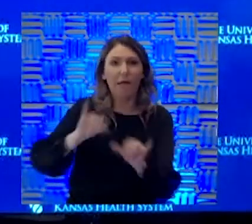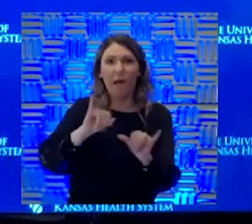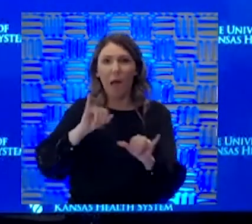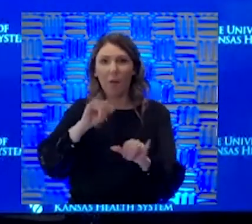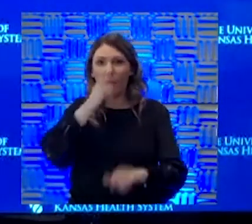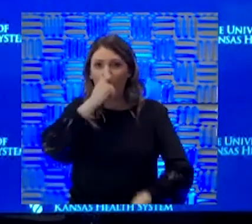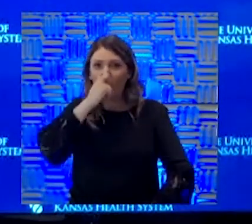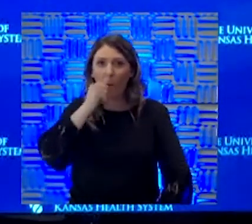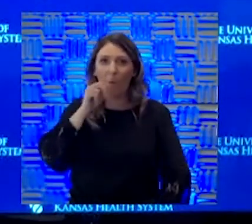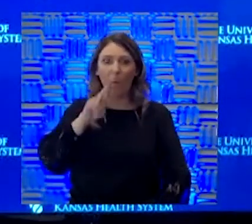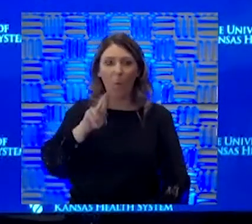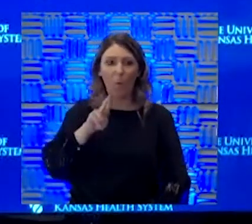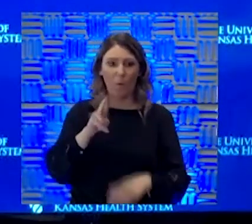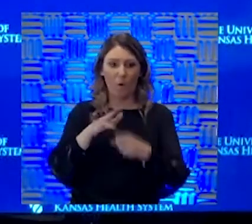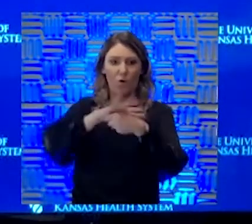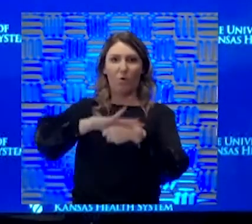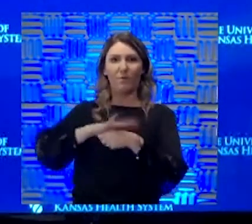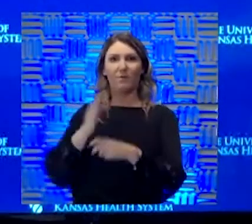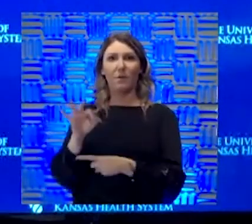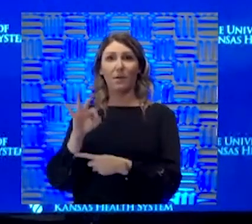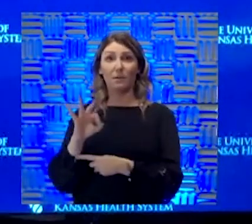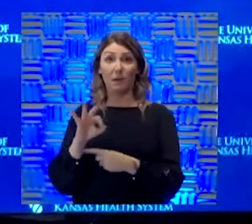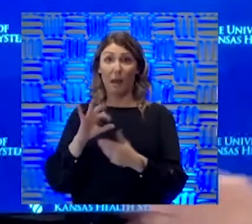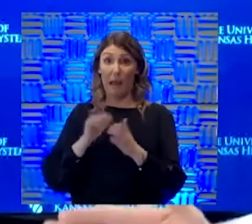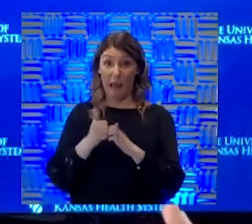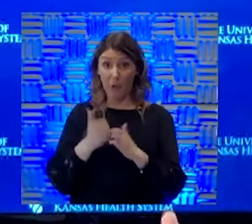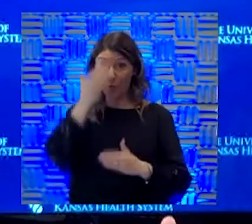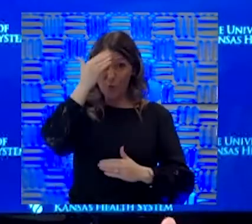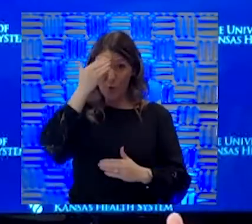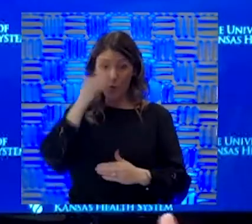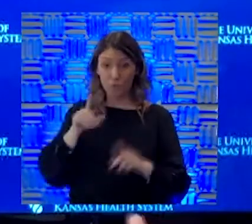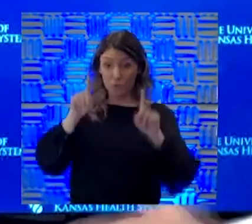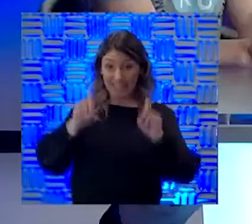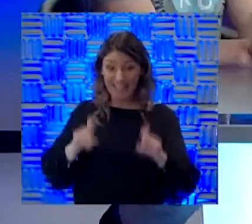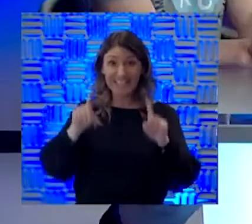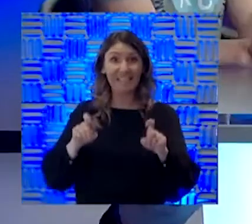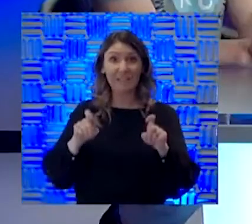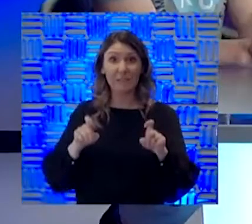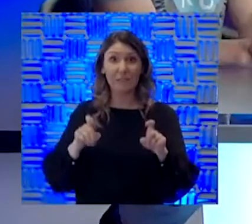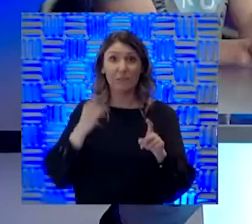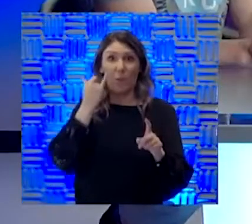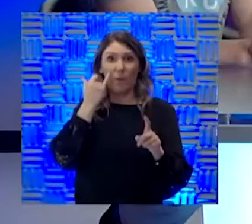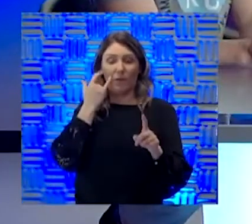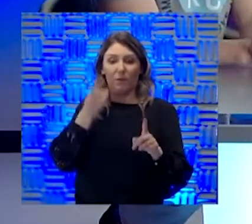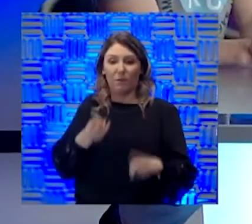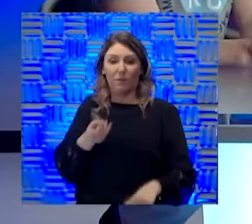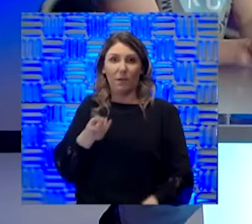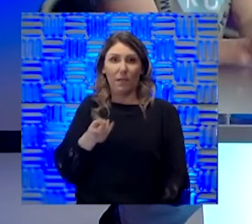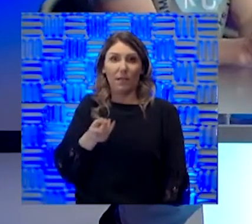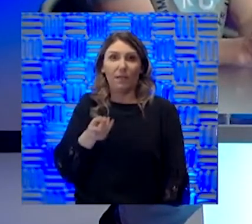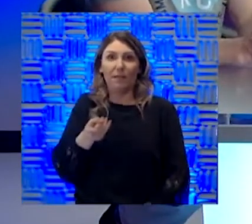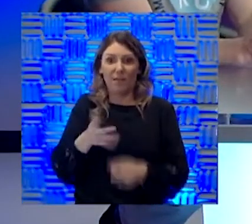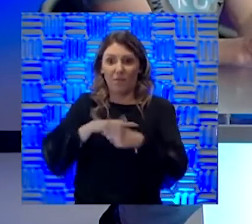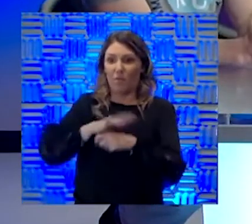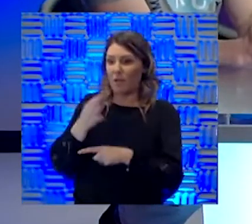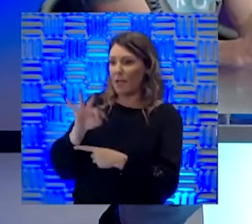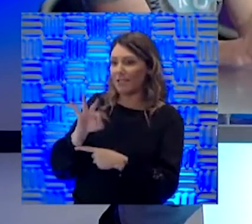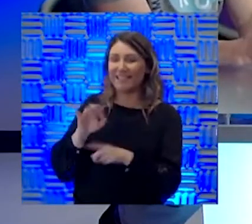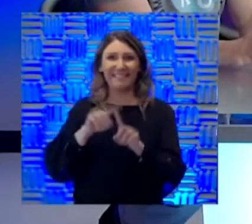The only way to know that is to test them, because if you test them, you got to do a different thing than if they don't, if they're not